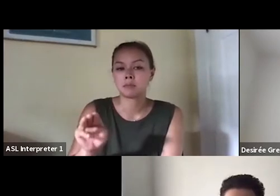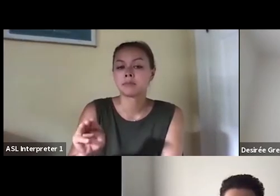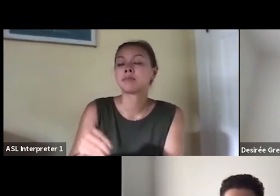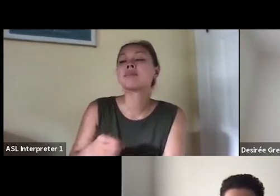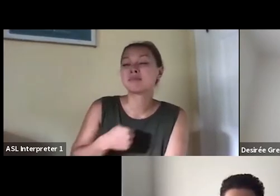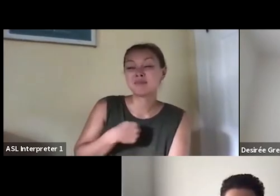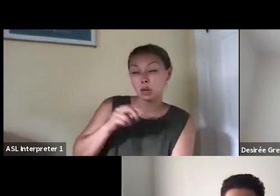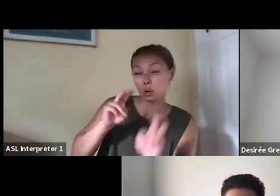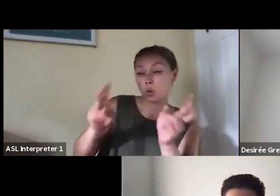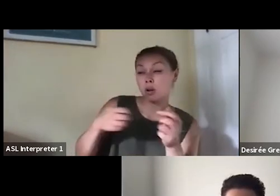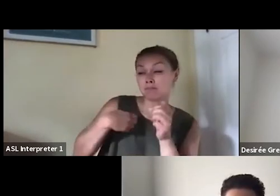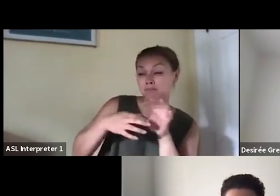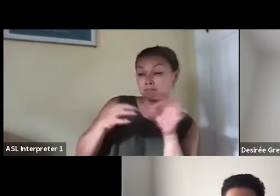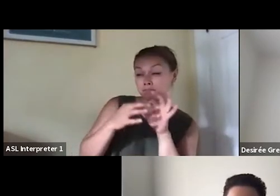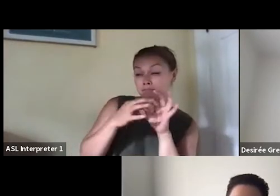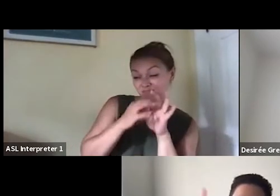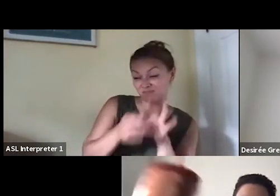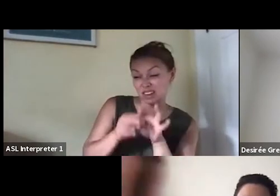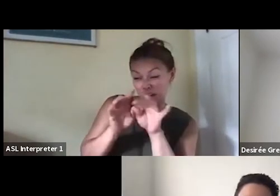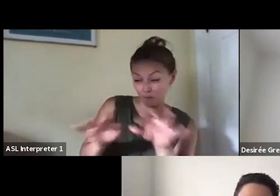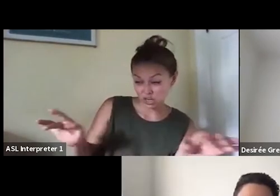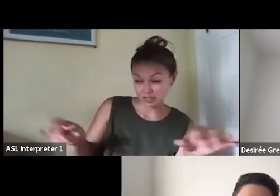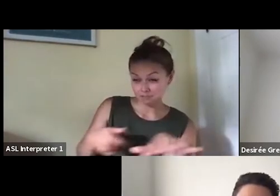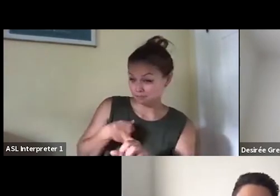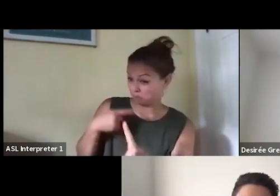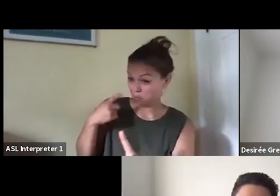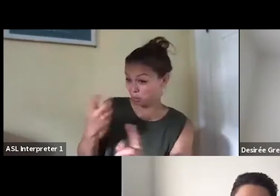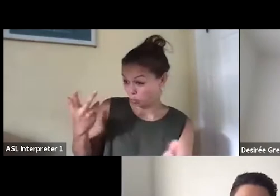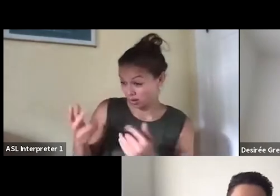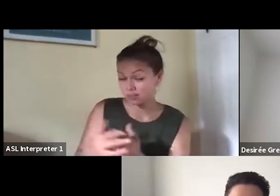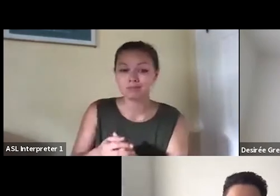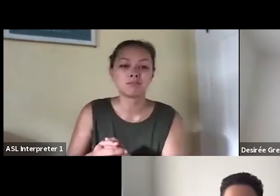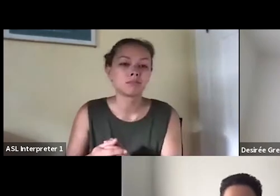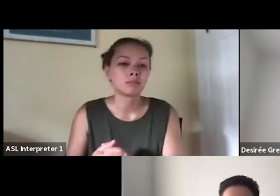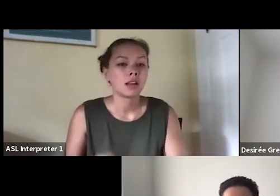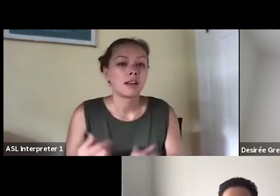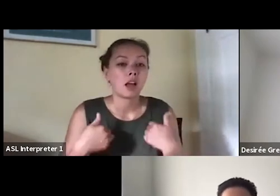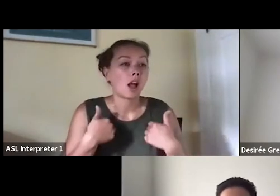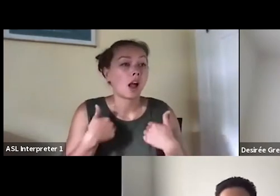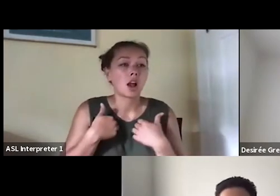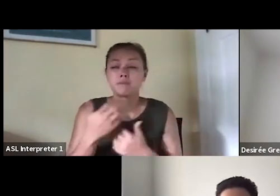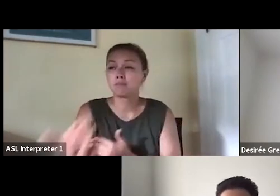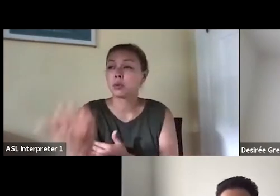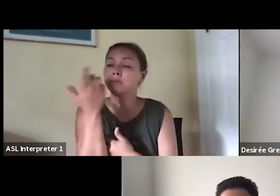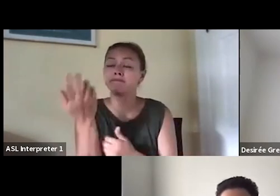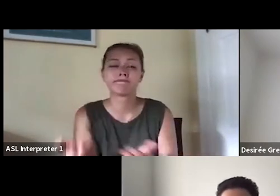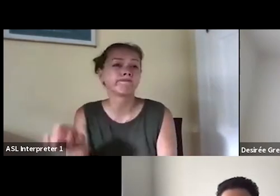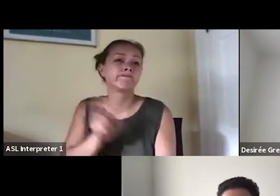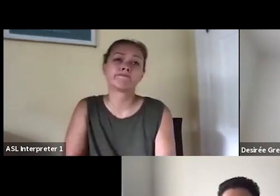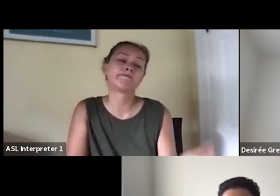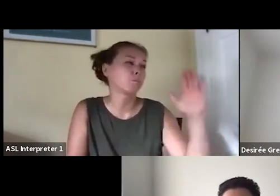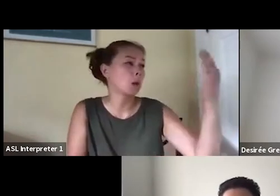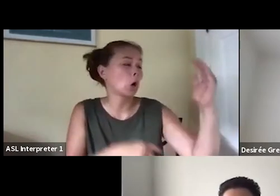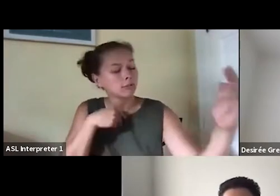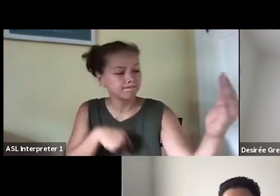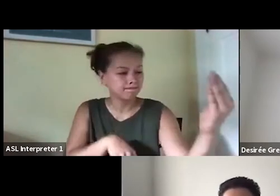meant was that, like, for example, when I wake up in the morning, I don't look in the mirror and go, oh, I'm a diverse person. You know, the first thing that comes to mind